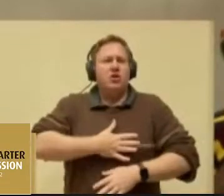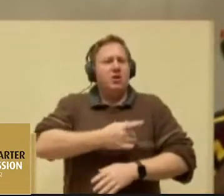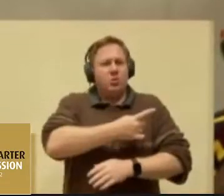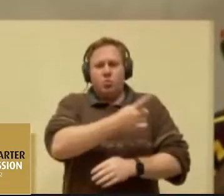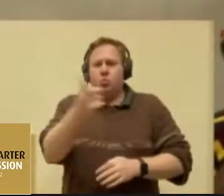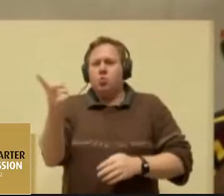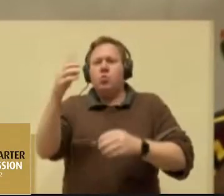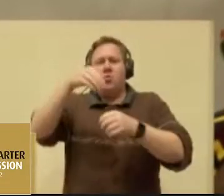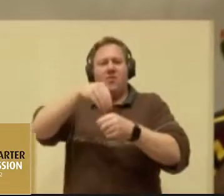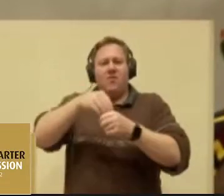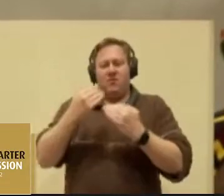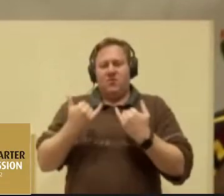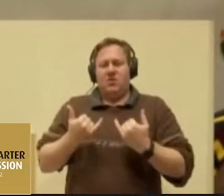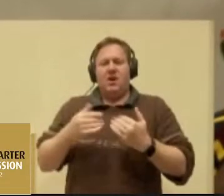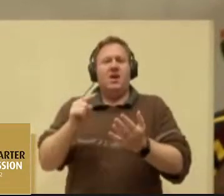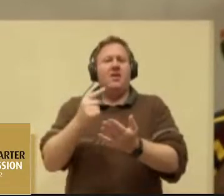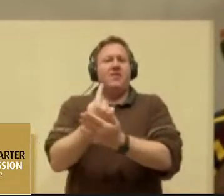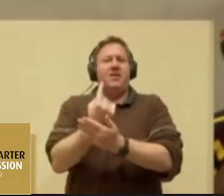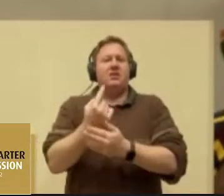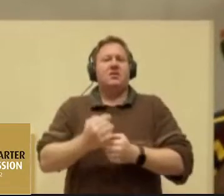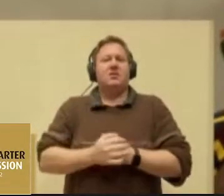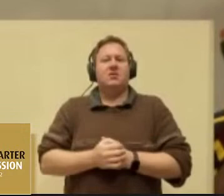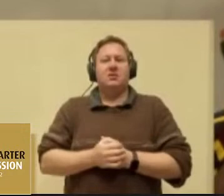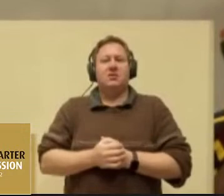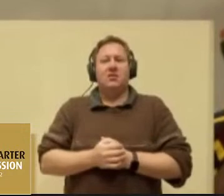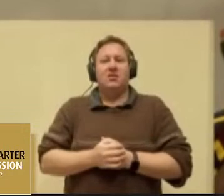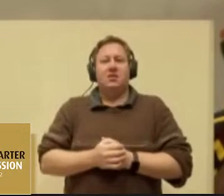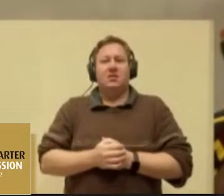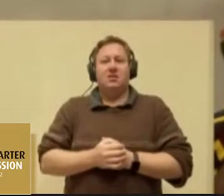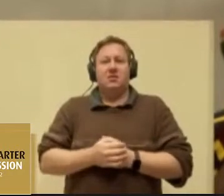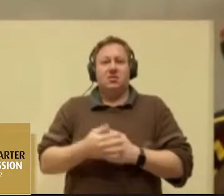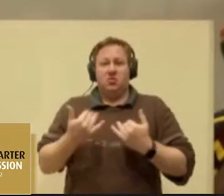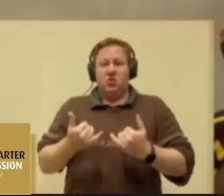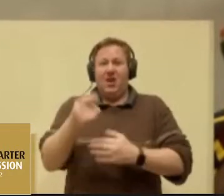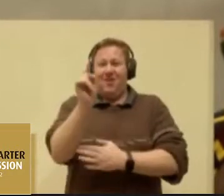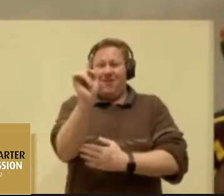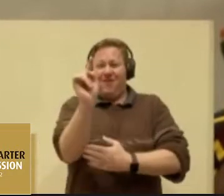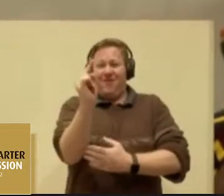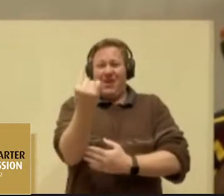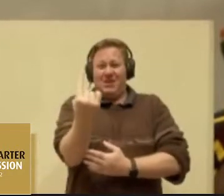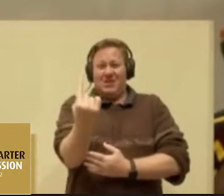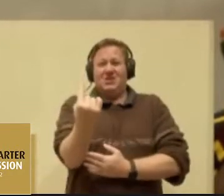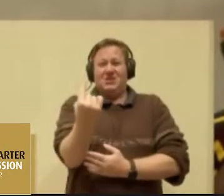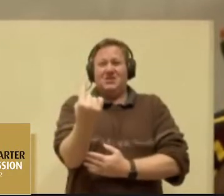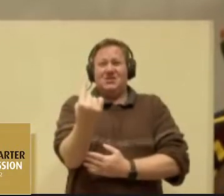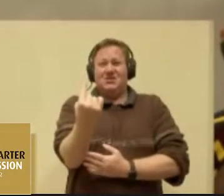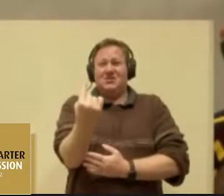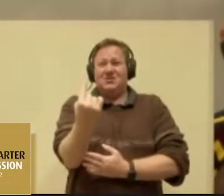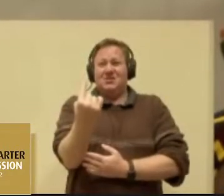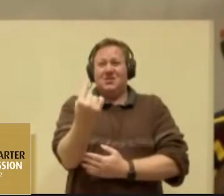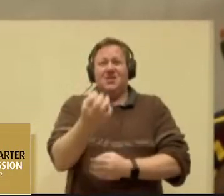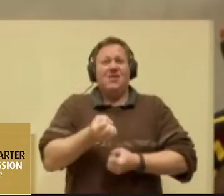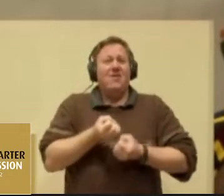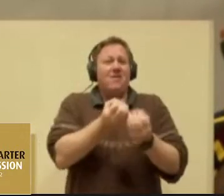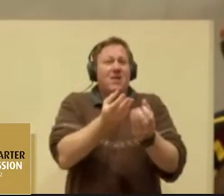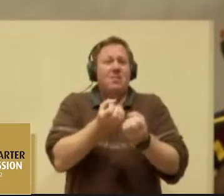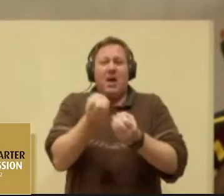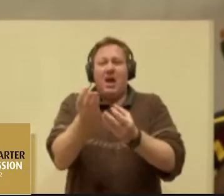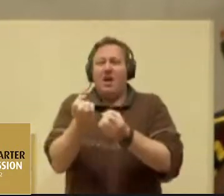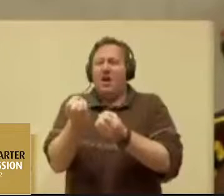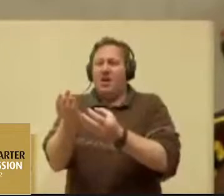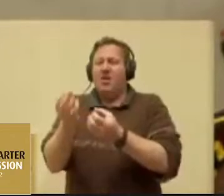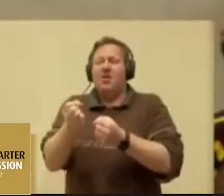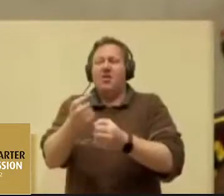today's event it is our first event of feedback from the